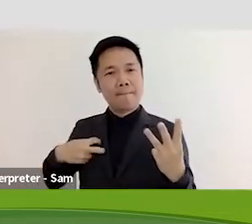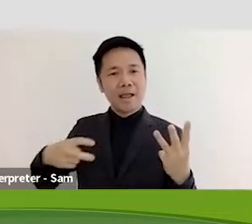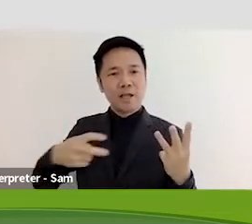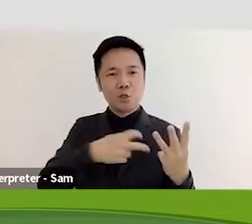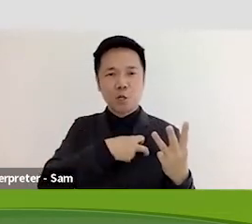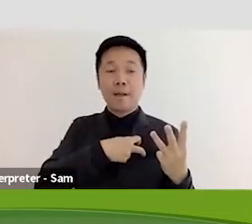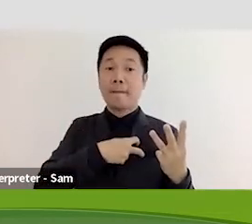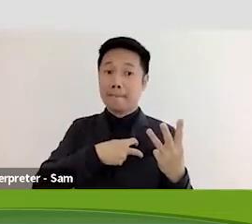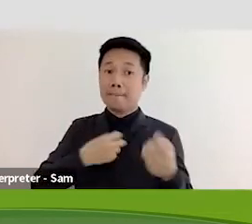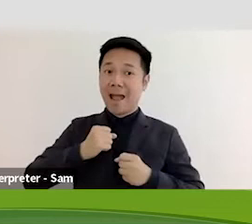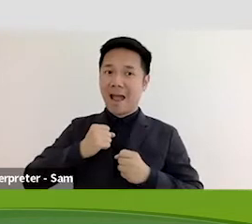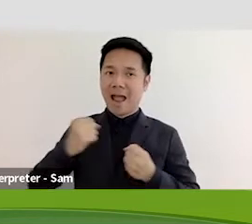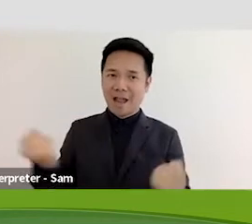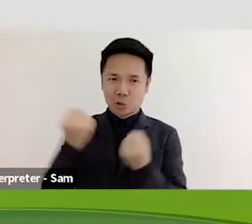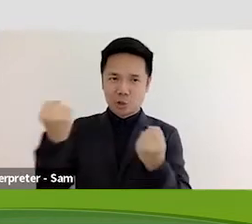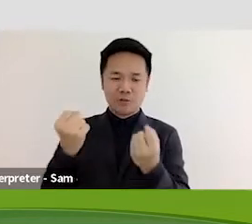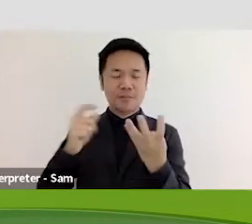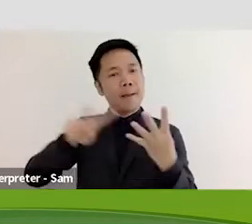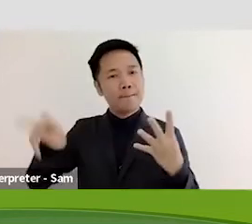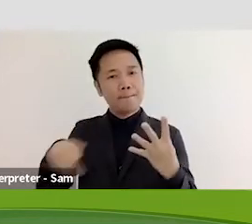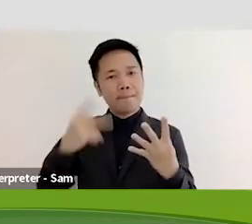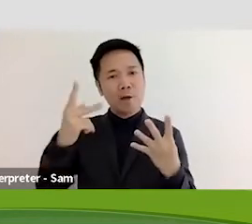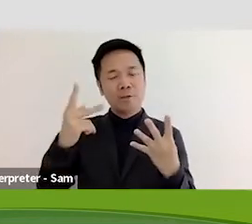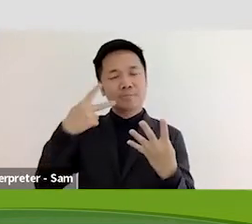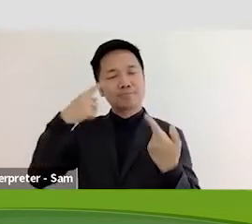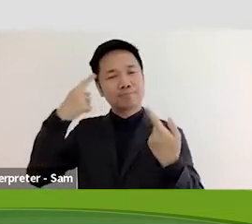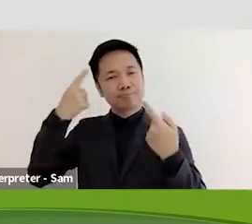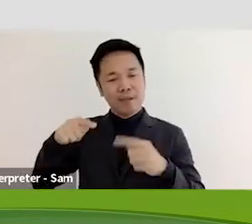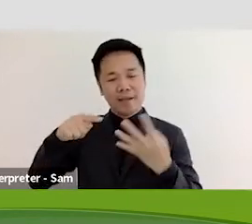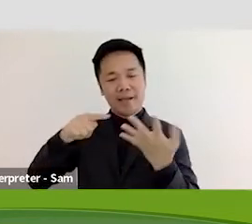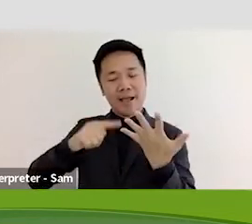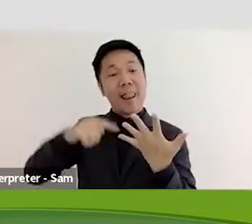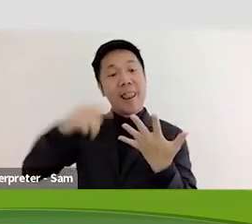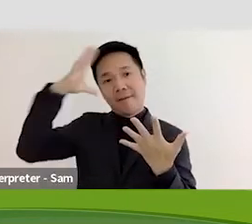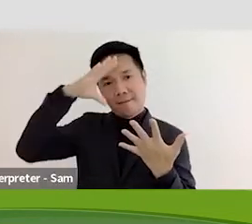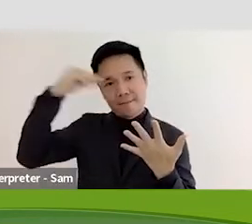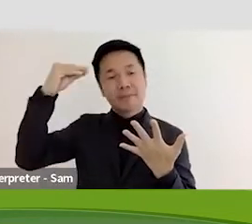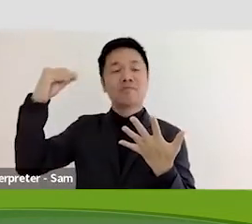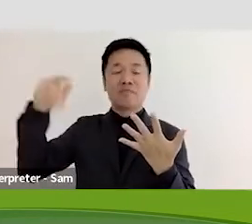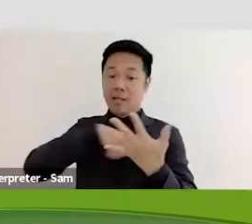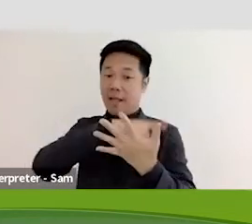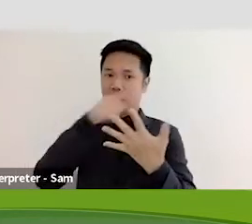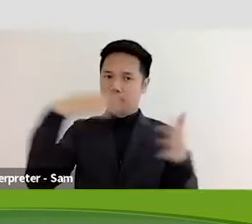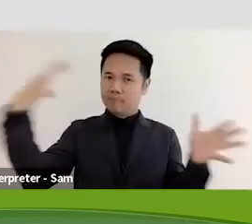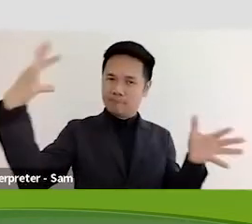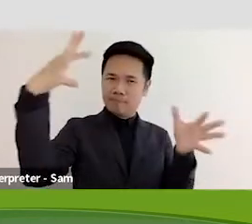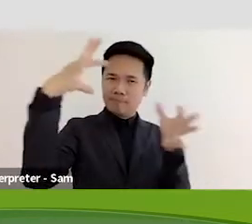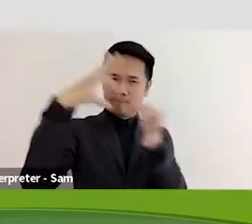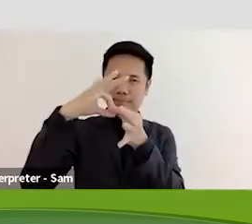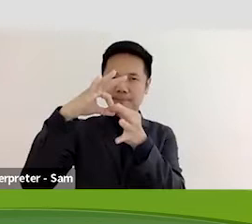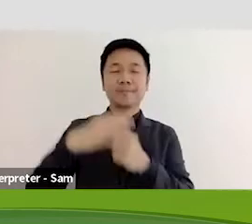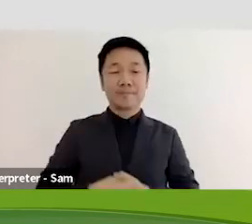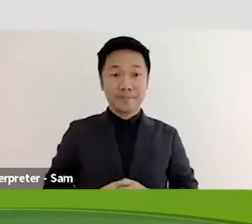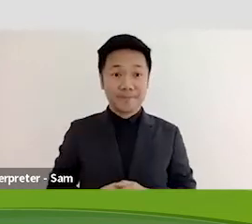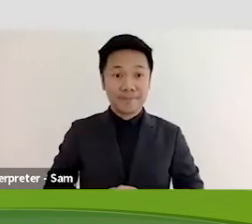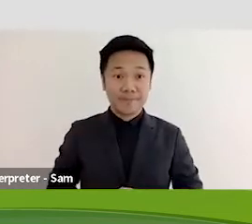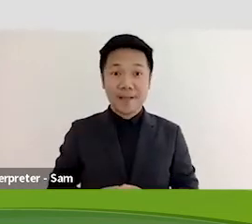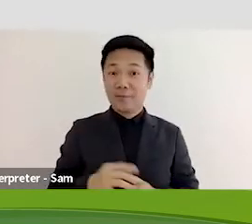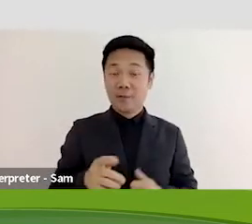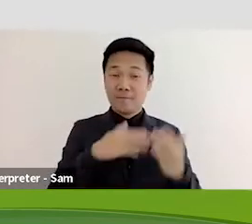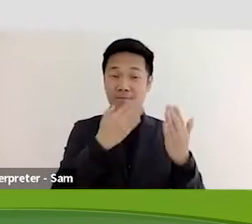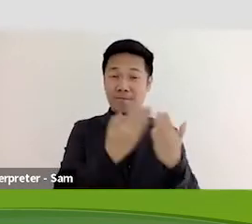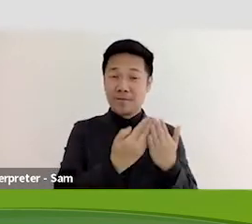the Paris Agreement on Climate Change, and the Sendai Framework for Disaster Risk Reduction. The recommendations for session 1